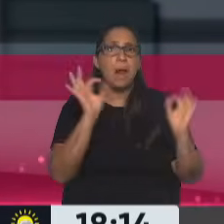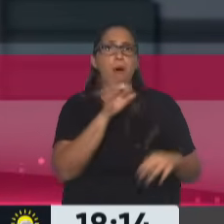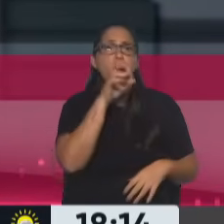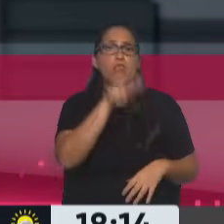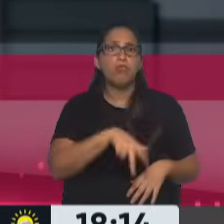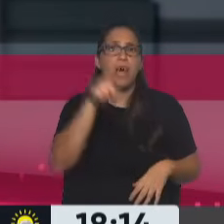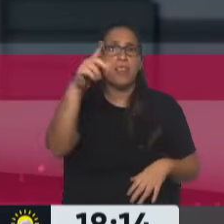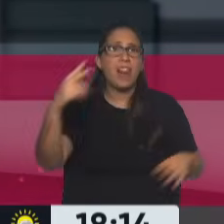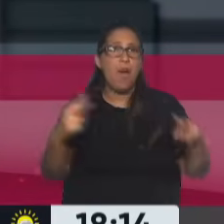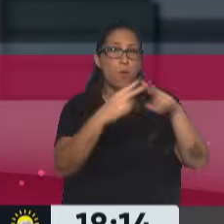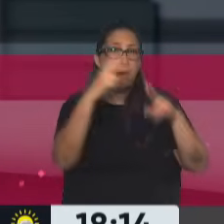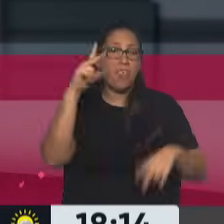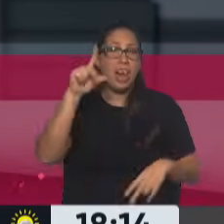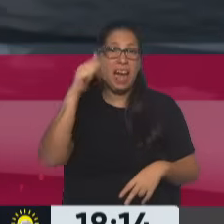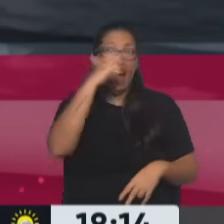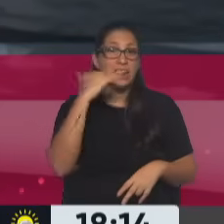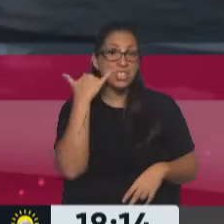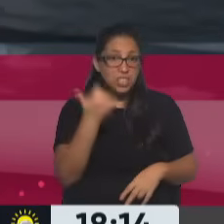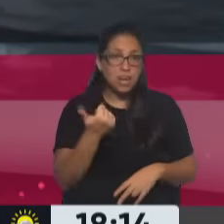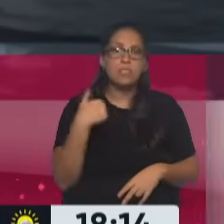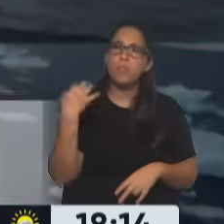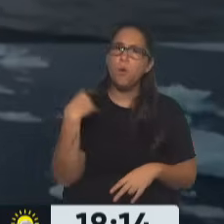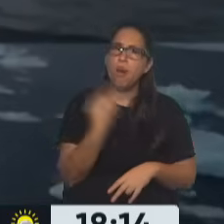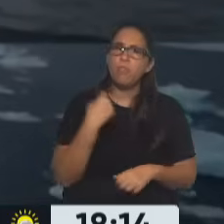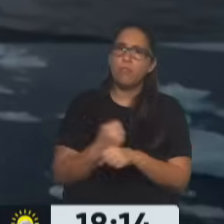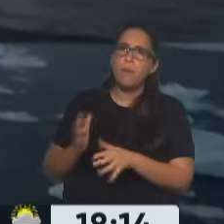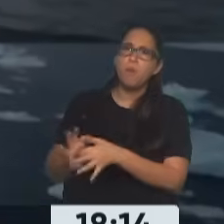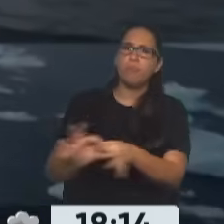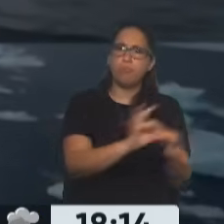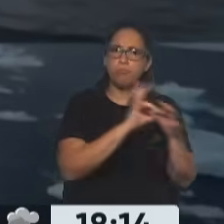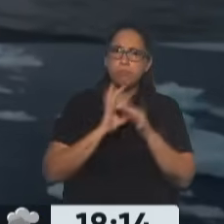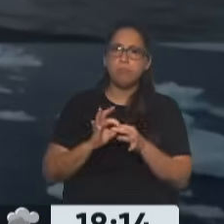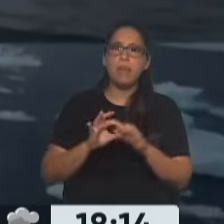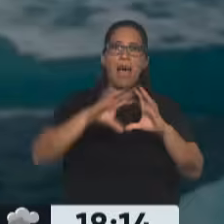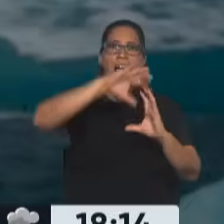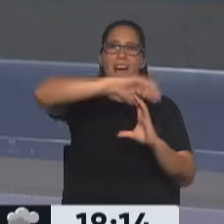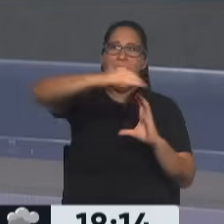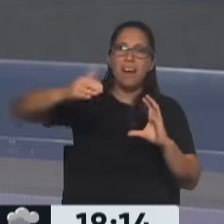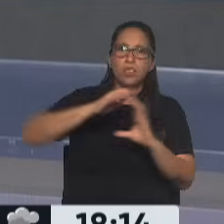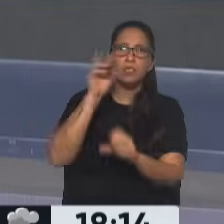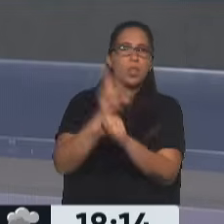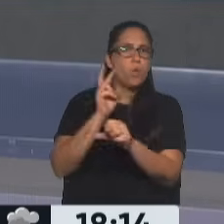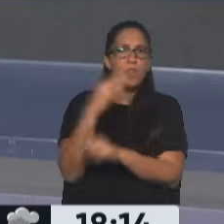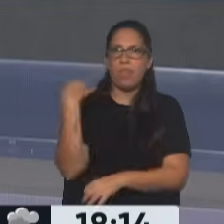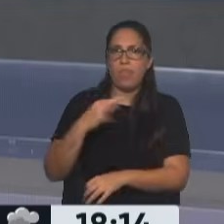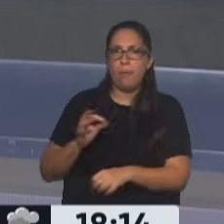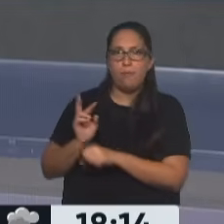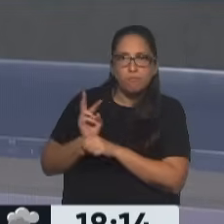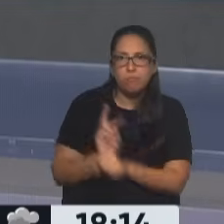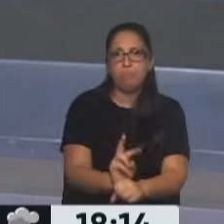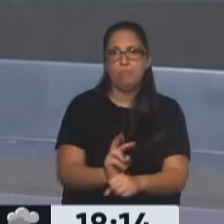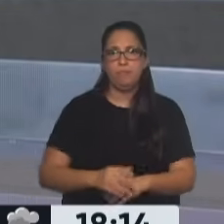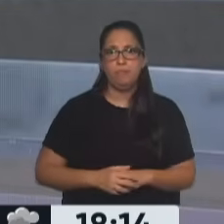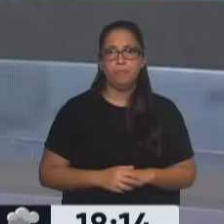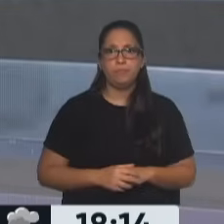And now basically making sure that collectively as NATO, we will make sure that the Arctic is safe. Hasta acá lo que pasó con